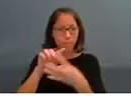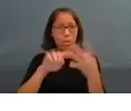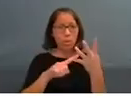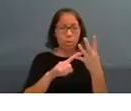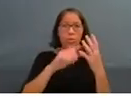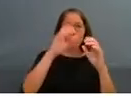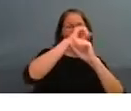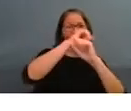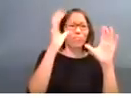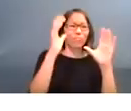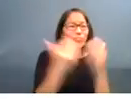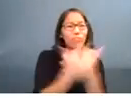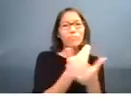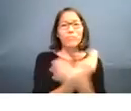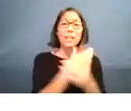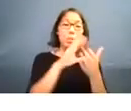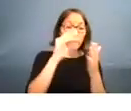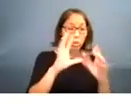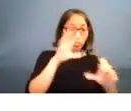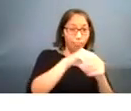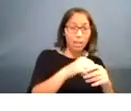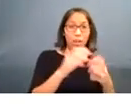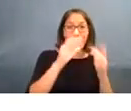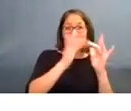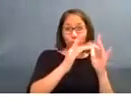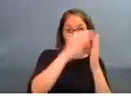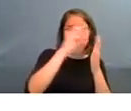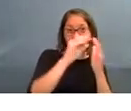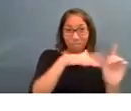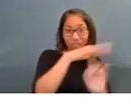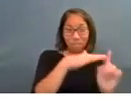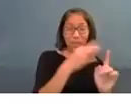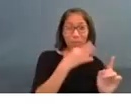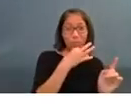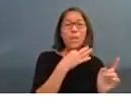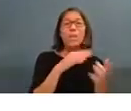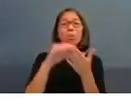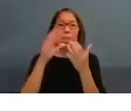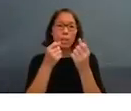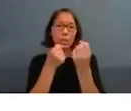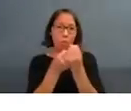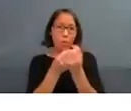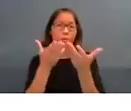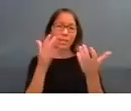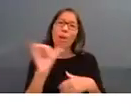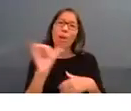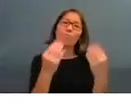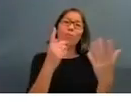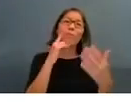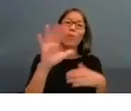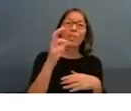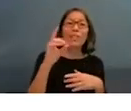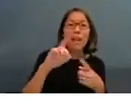students are engaged in a virtual learning environment in the coming weeks, student support services would also be available for your child's and your